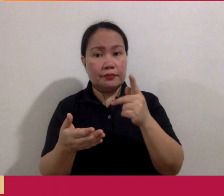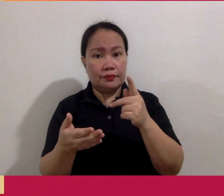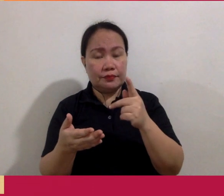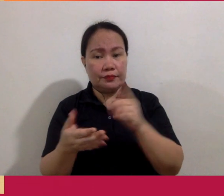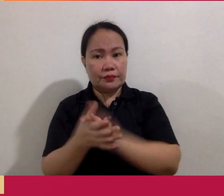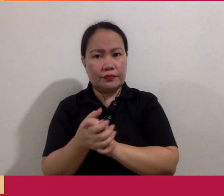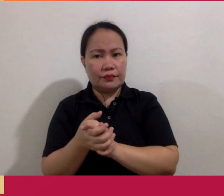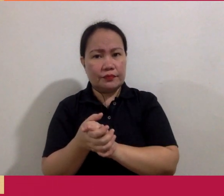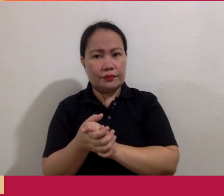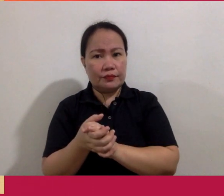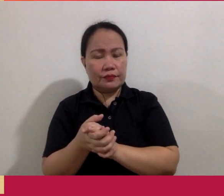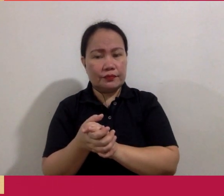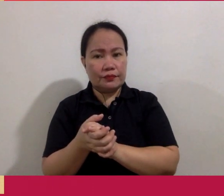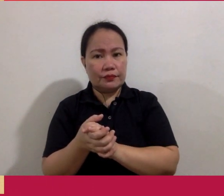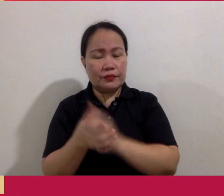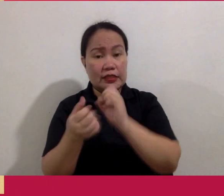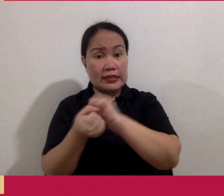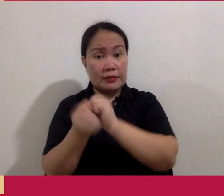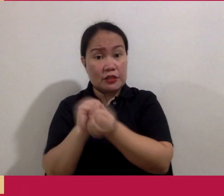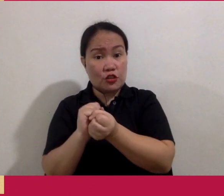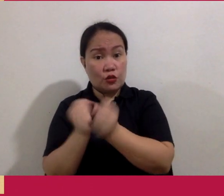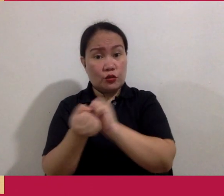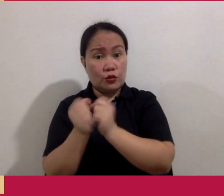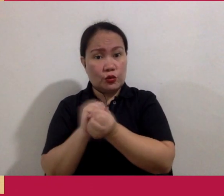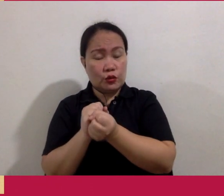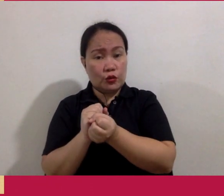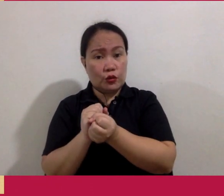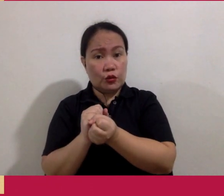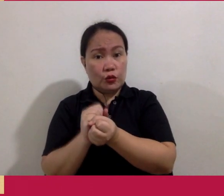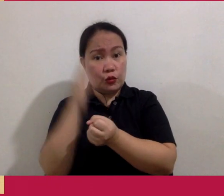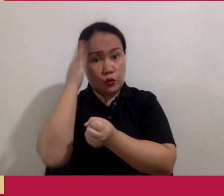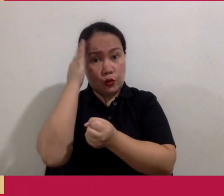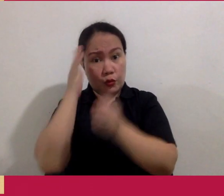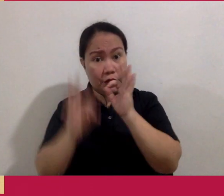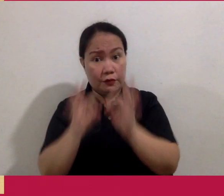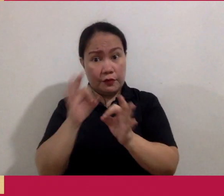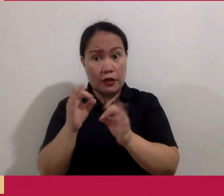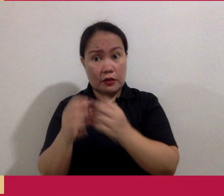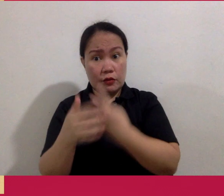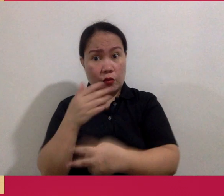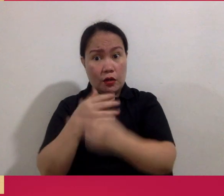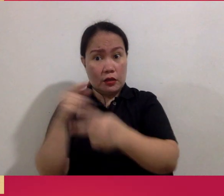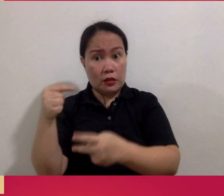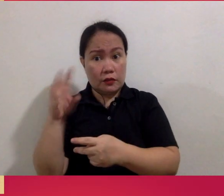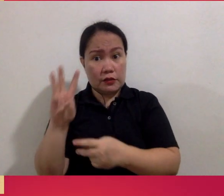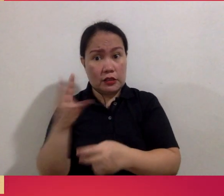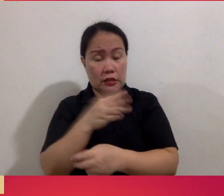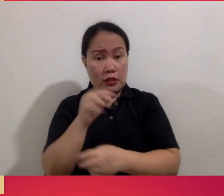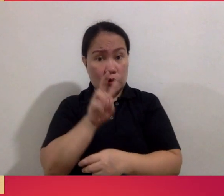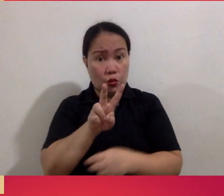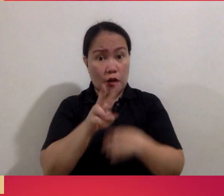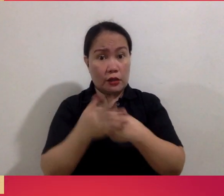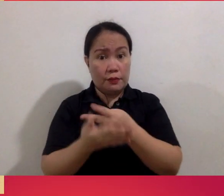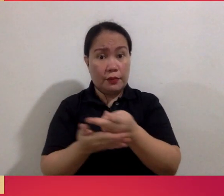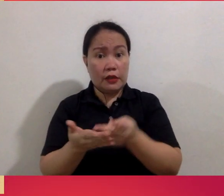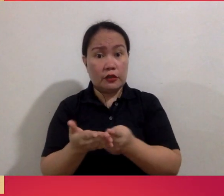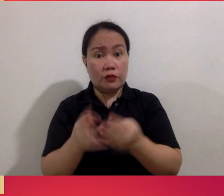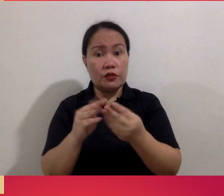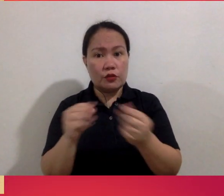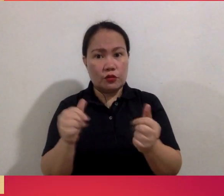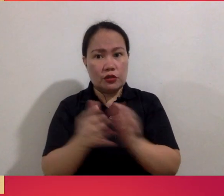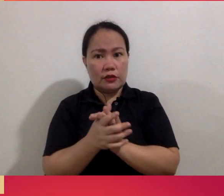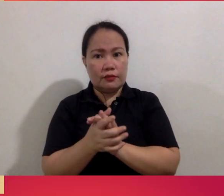sa original equation para to make sure na this is a part of the solution.